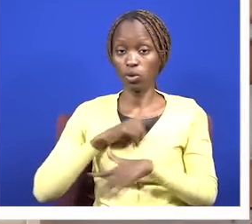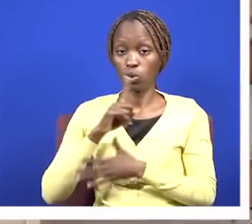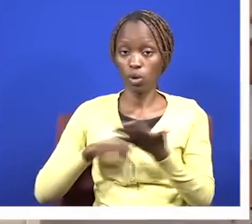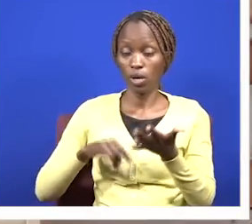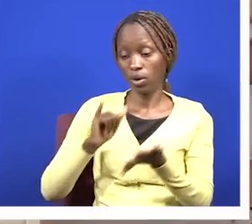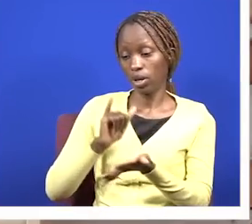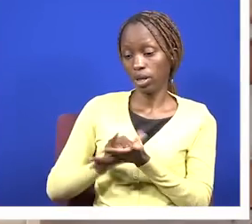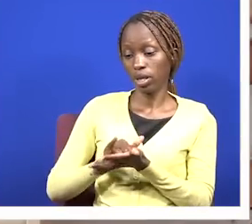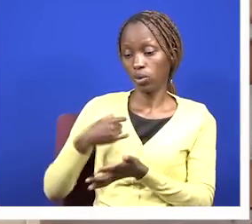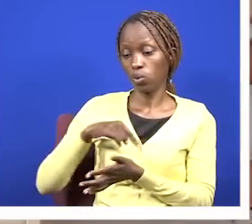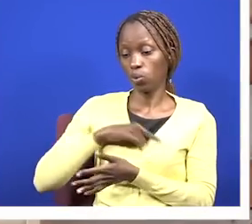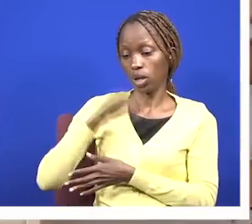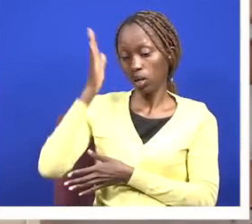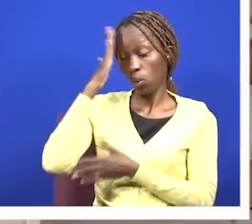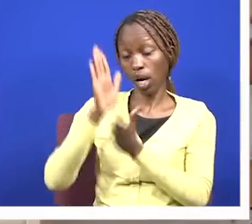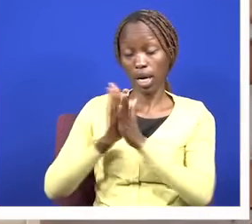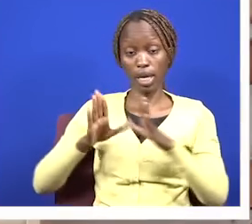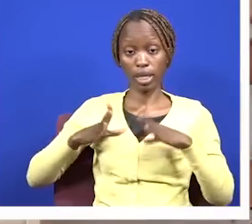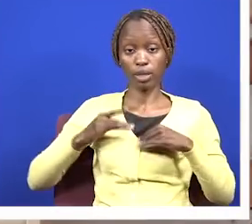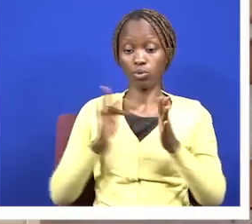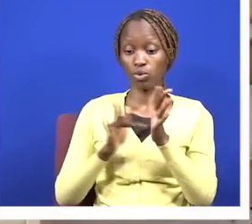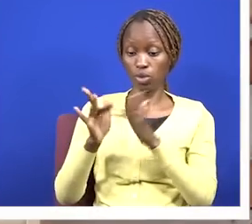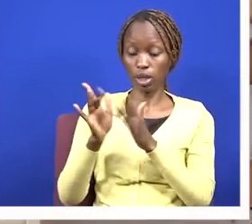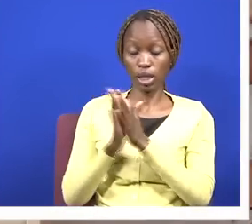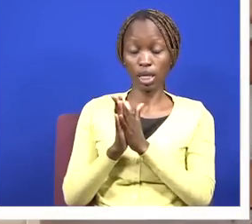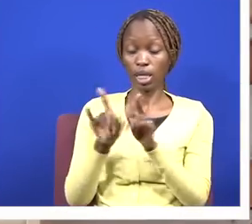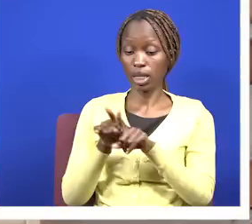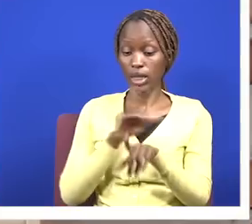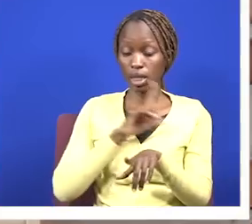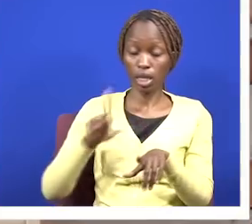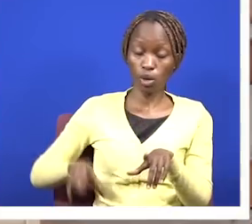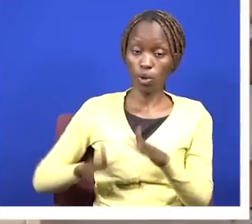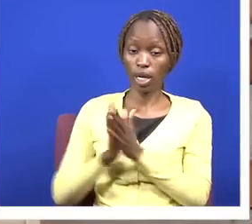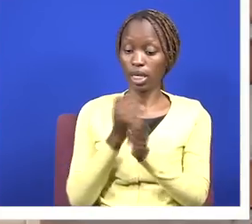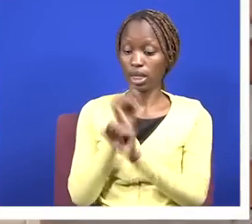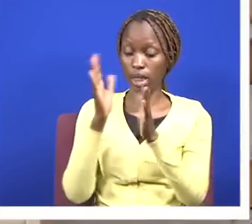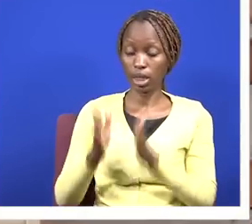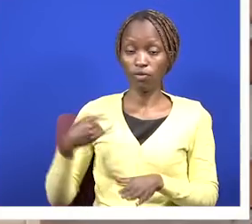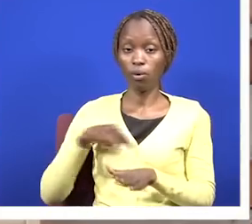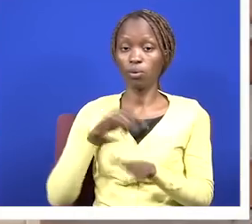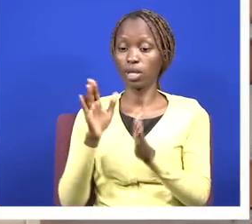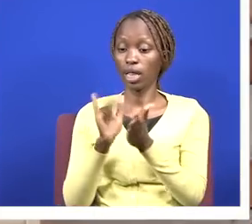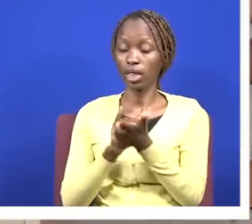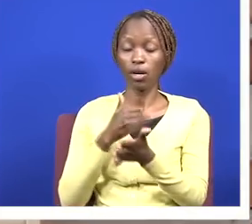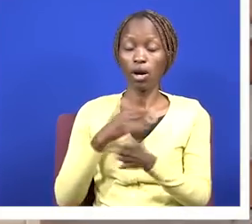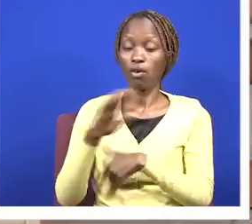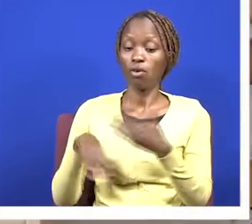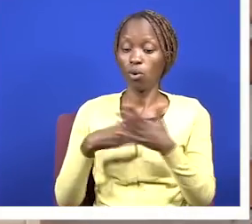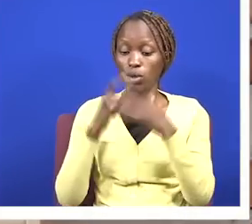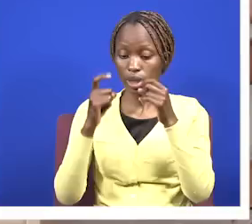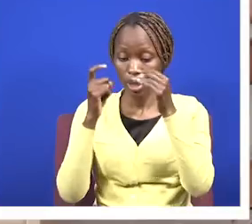know and we receive Jesus as our Lord and our Savior, and that we have all our sins